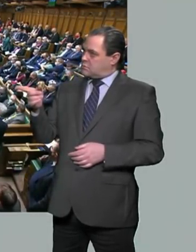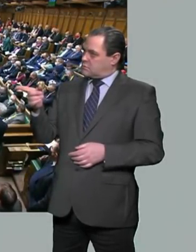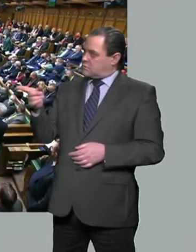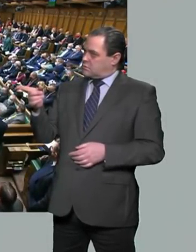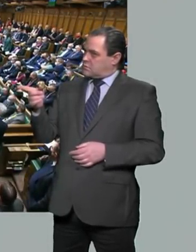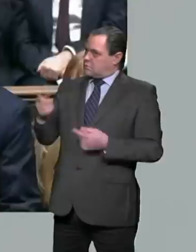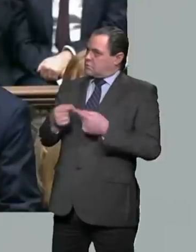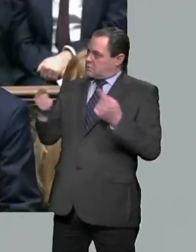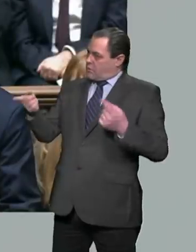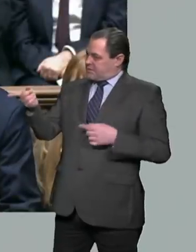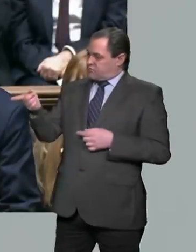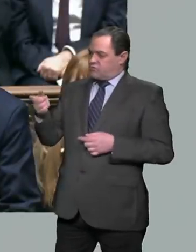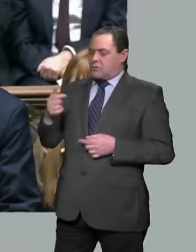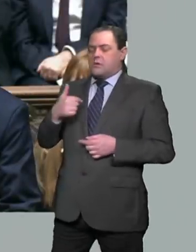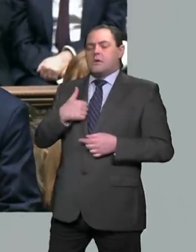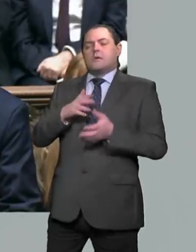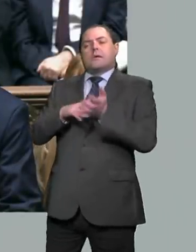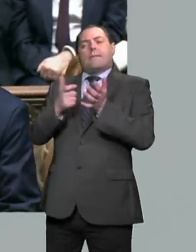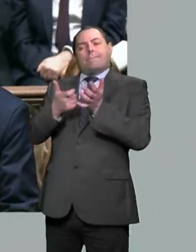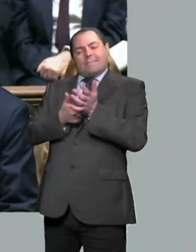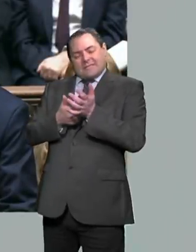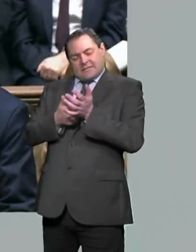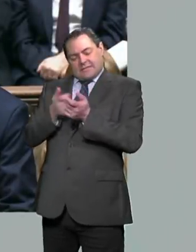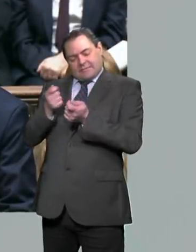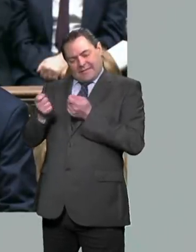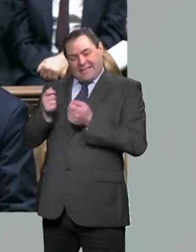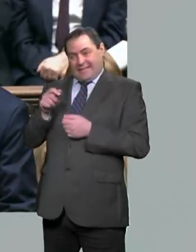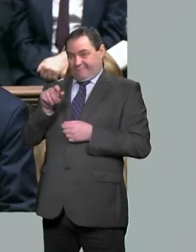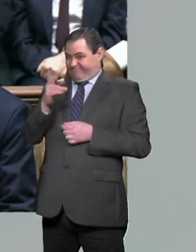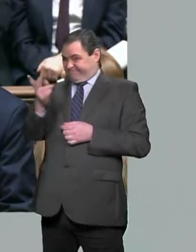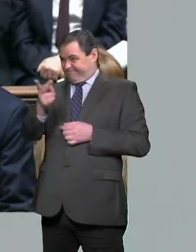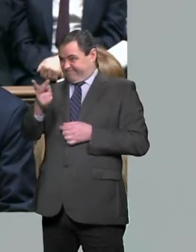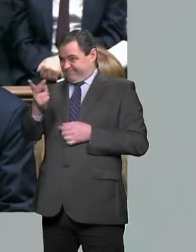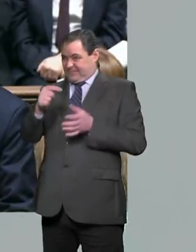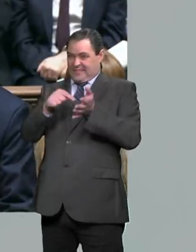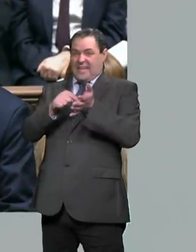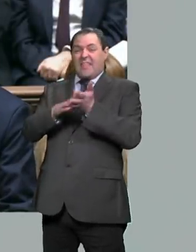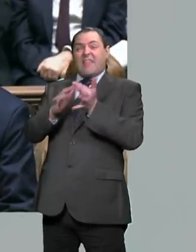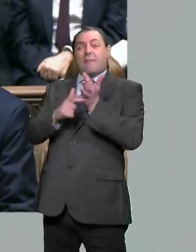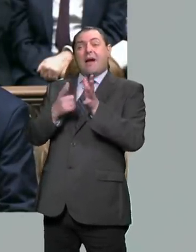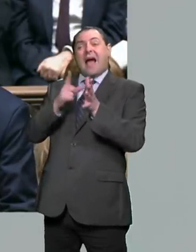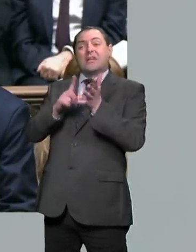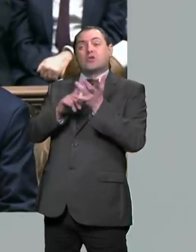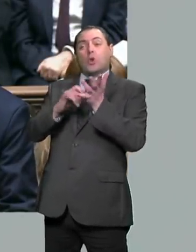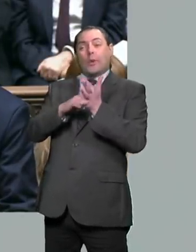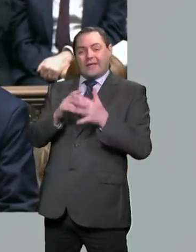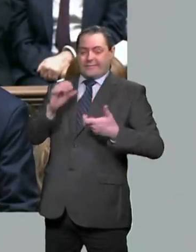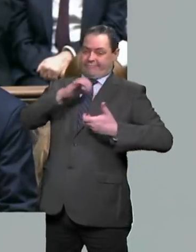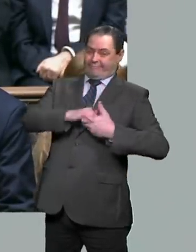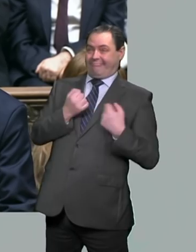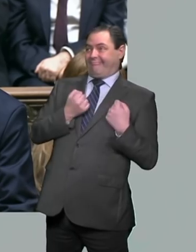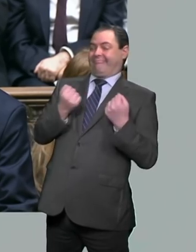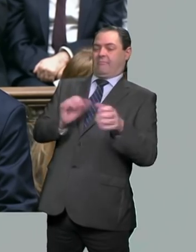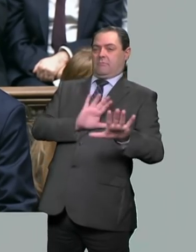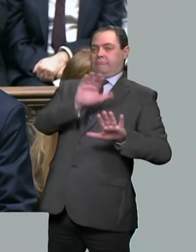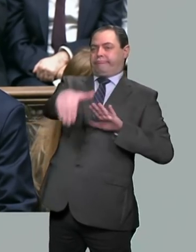Isn't it true, Mr. Speaker, that he and the Chancellor are the Tory Thelma and Louise, hand in hand as they drive